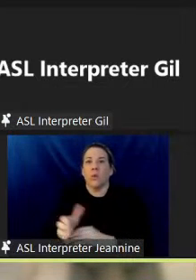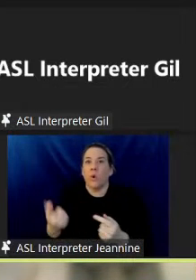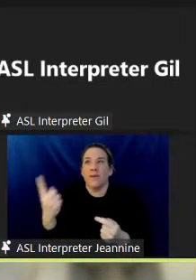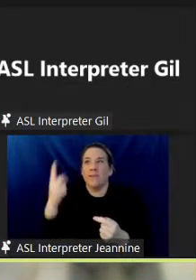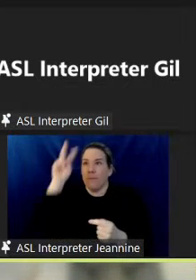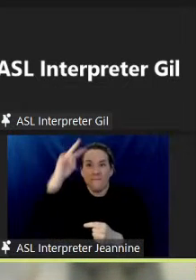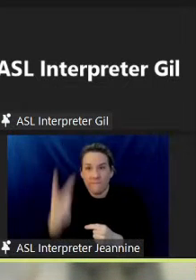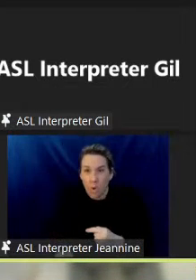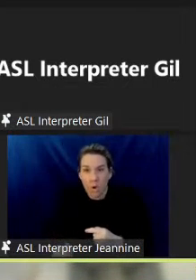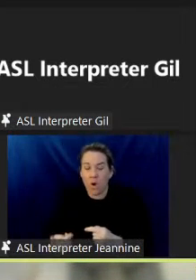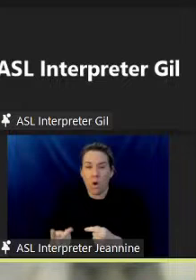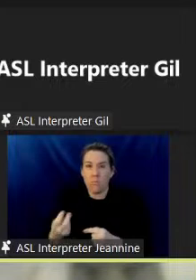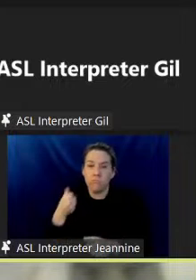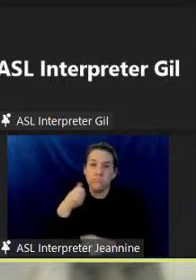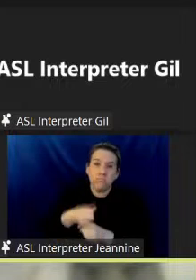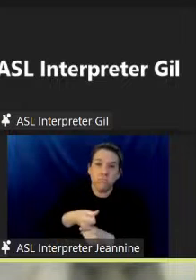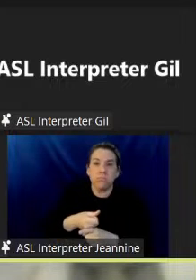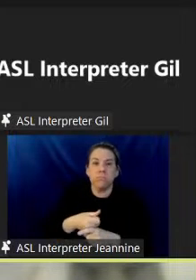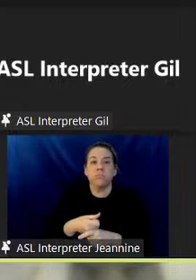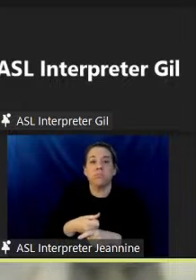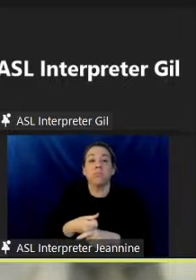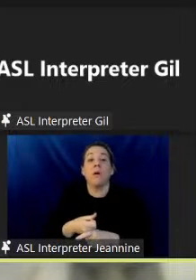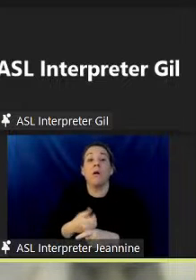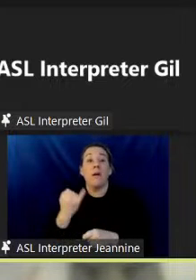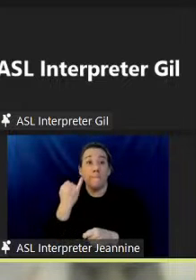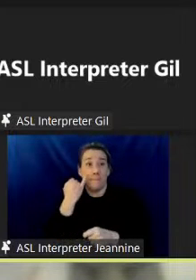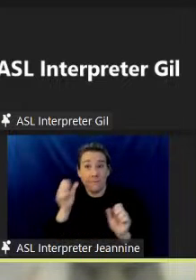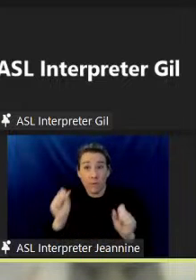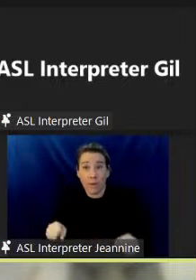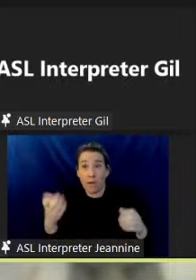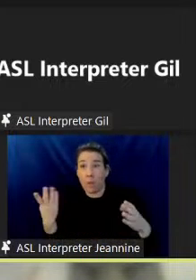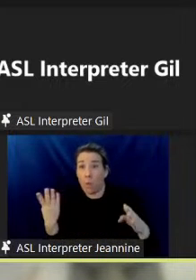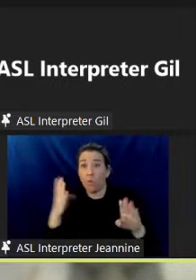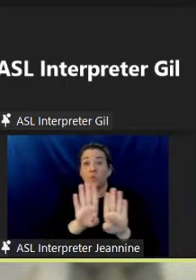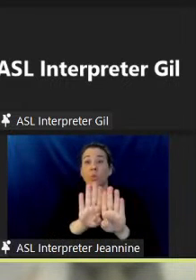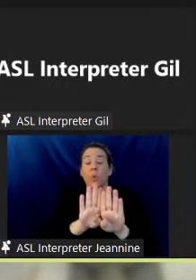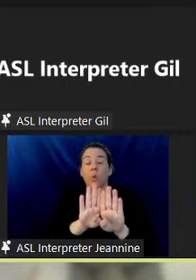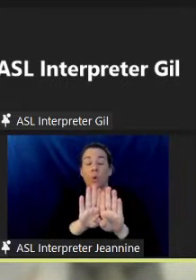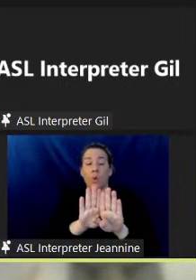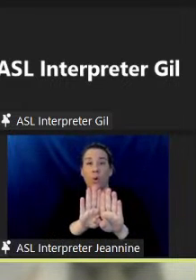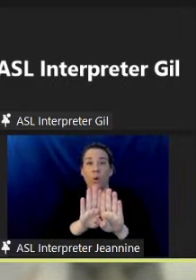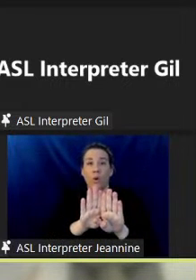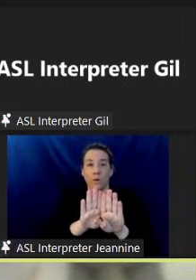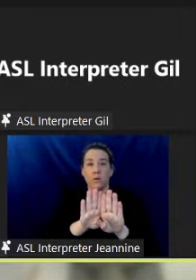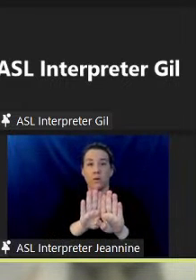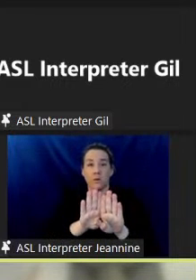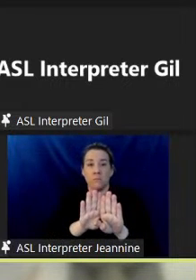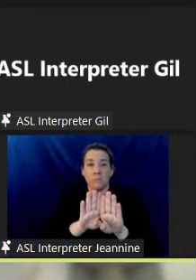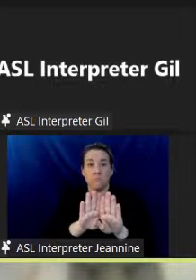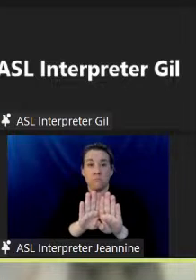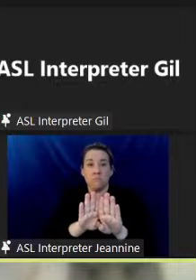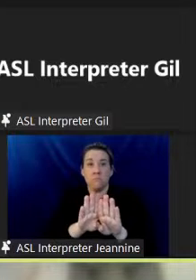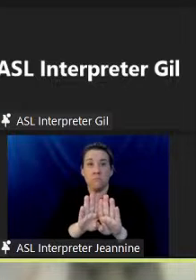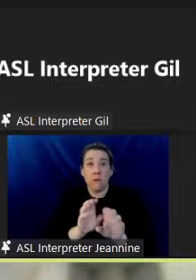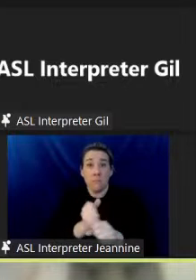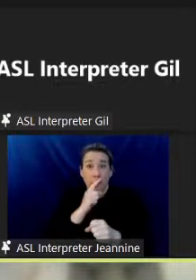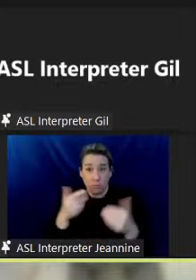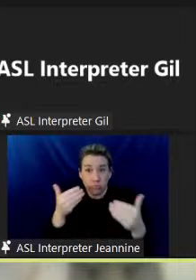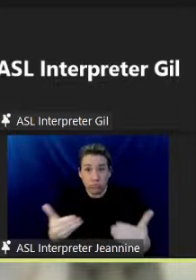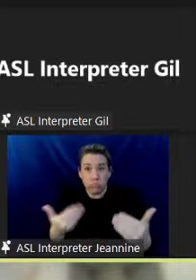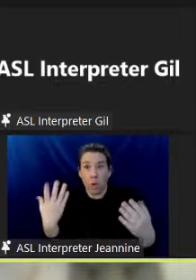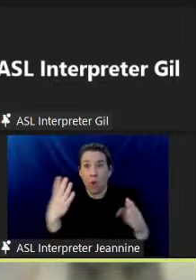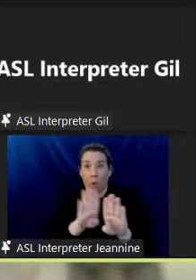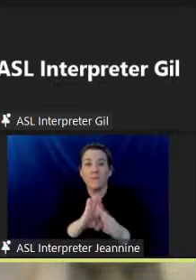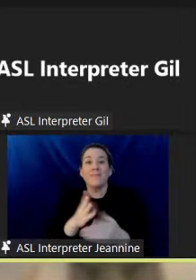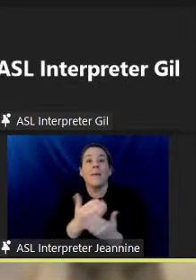you. But in cases where doors can be closed, make sure that those can be closed because that's part of our fire